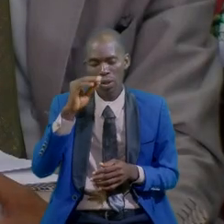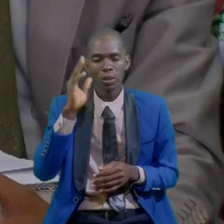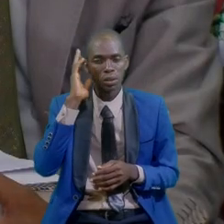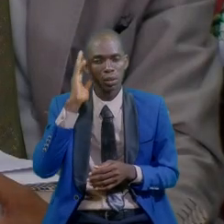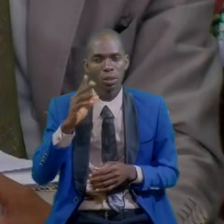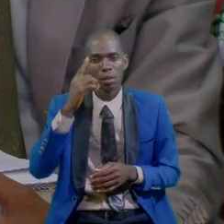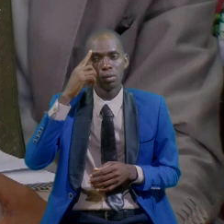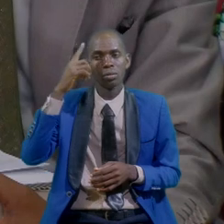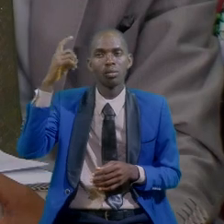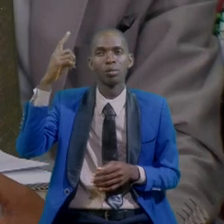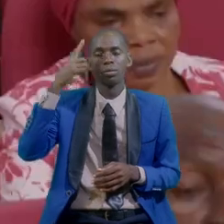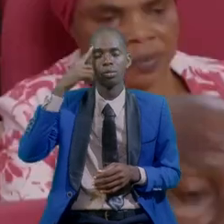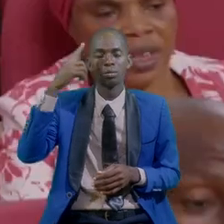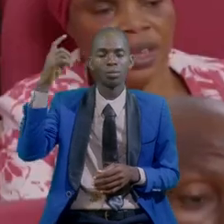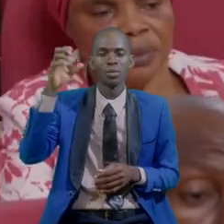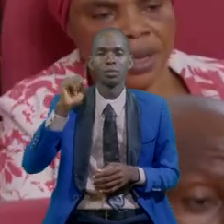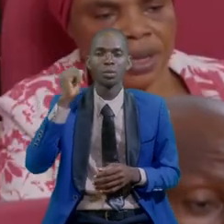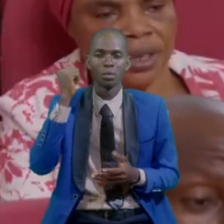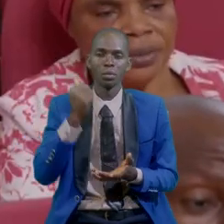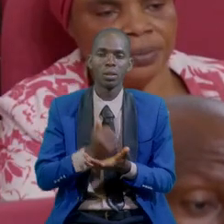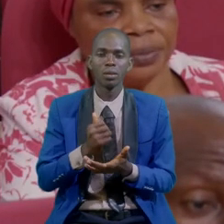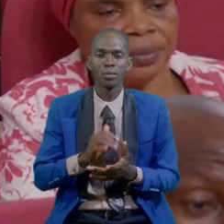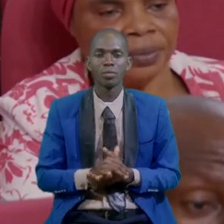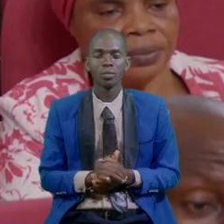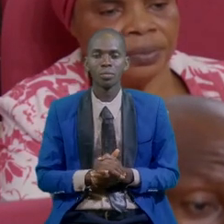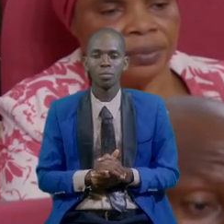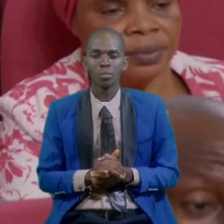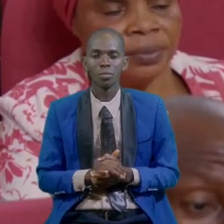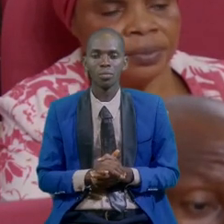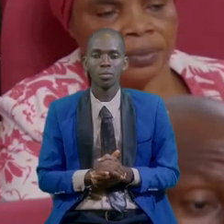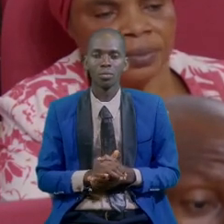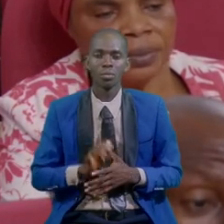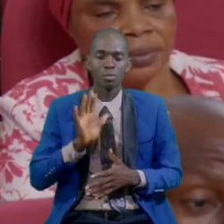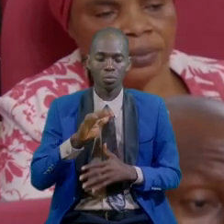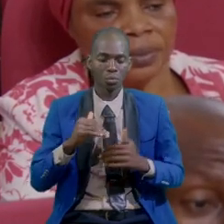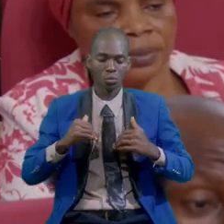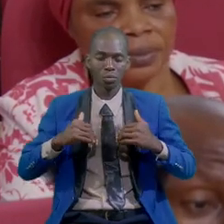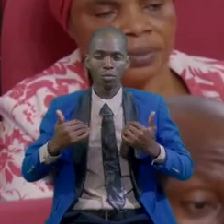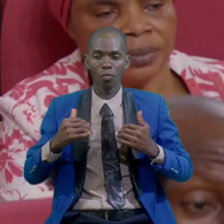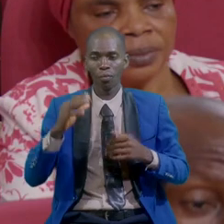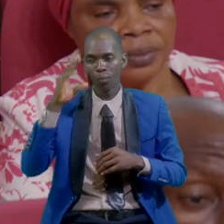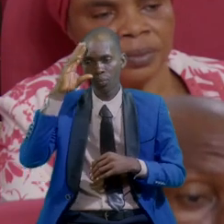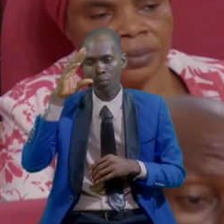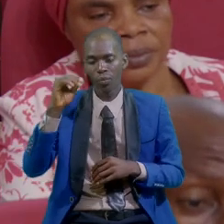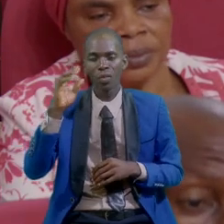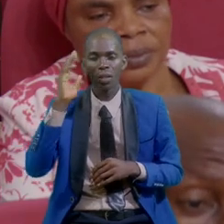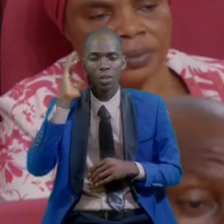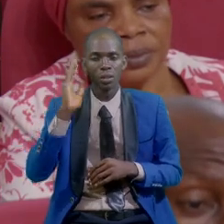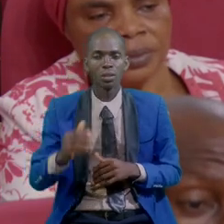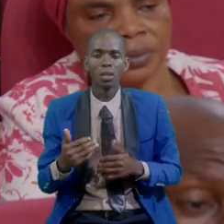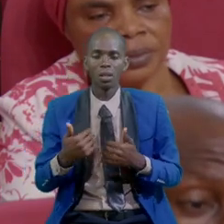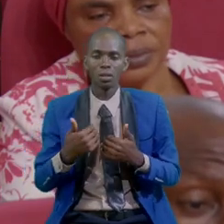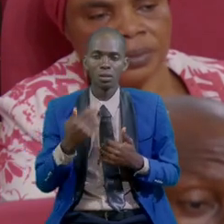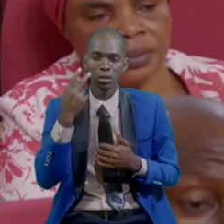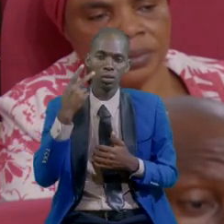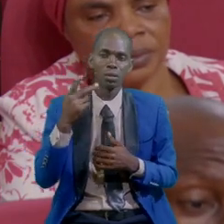I didn't hear your amen. Your young men shall see visions. And then